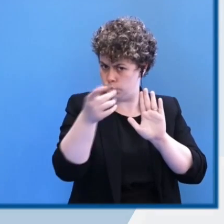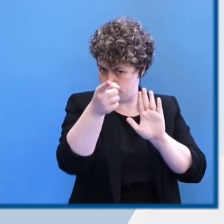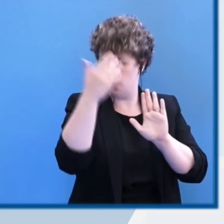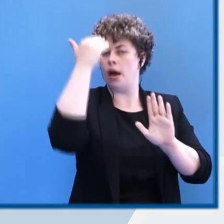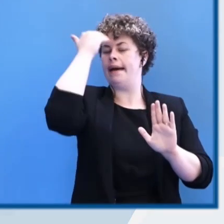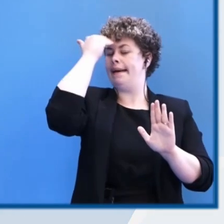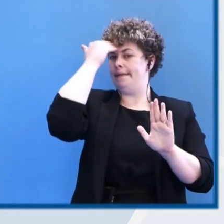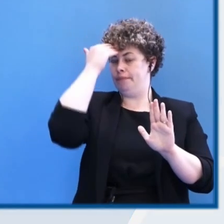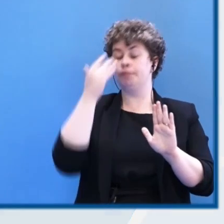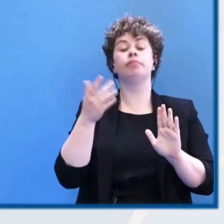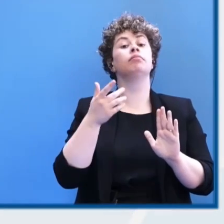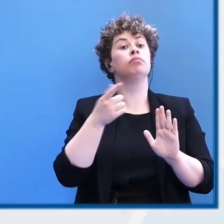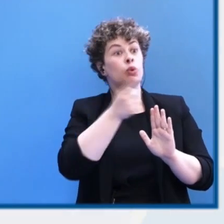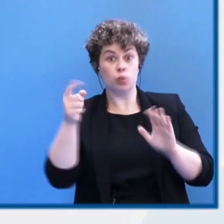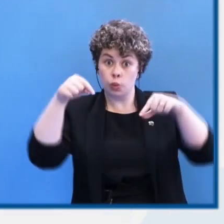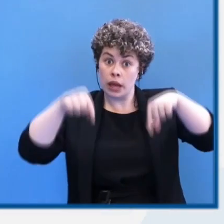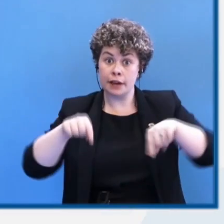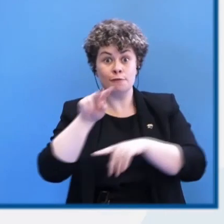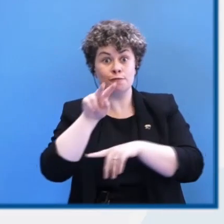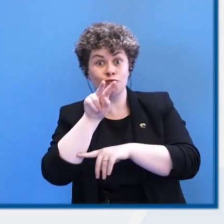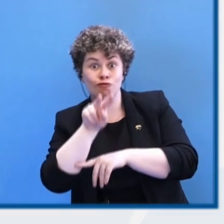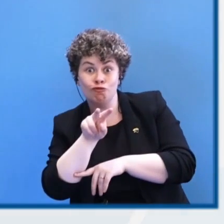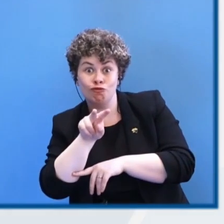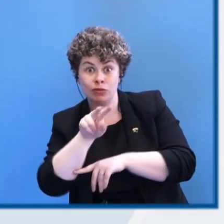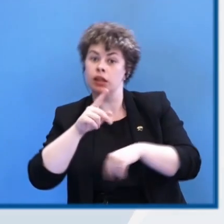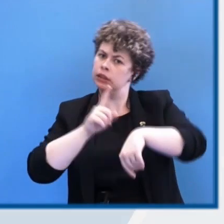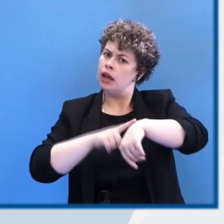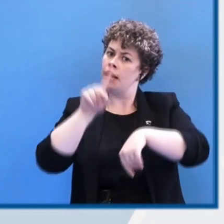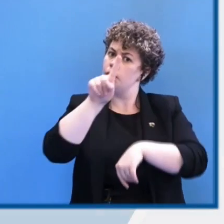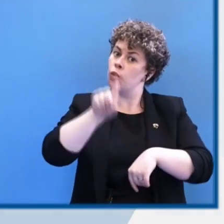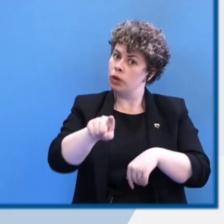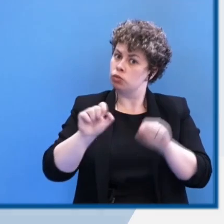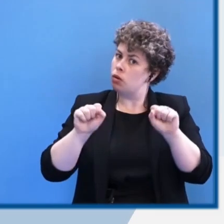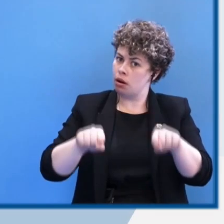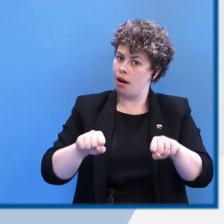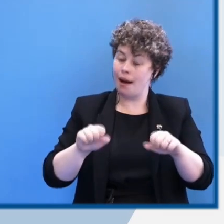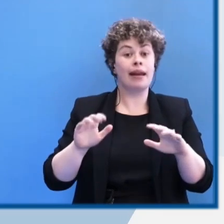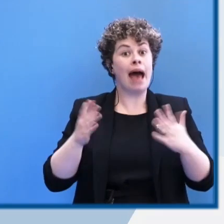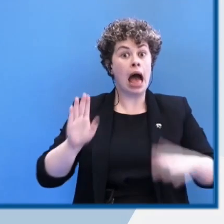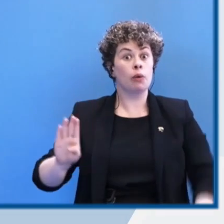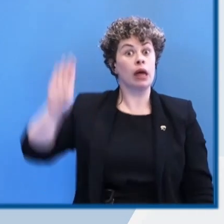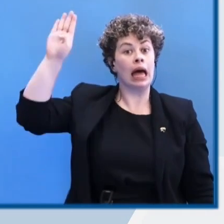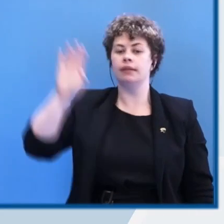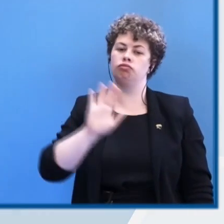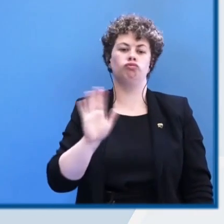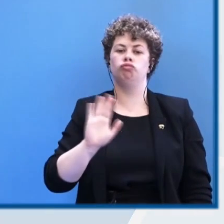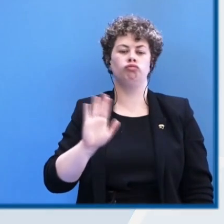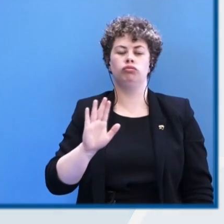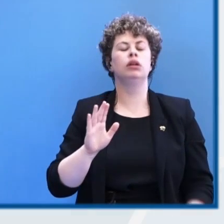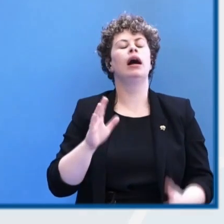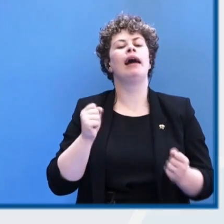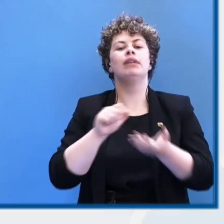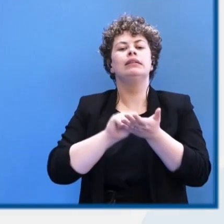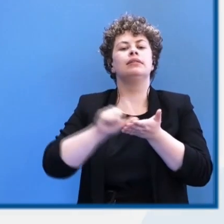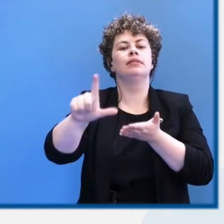for those of you in the audience to ask questions, but that will be done through Slido. So the Slido app